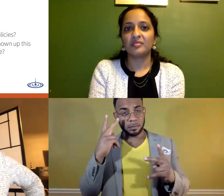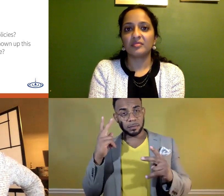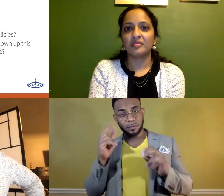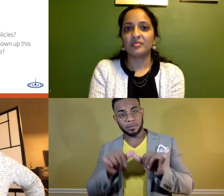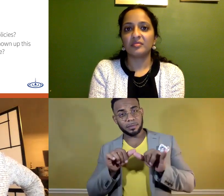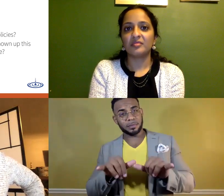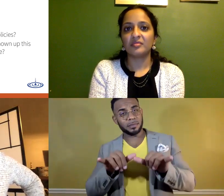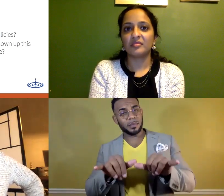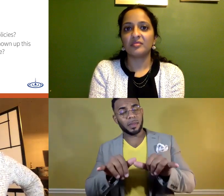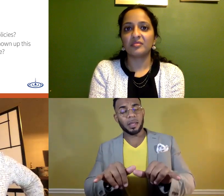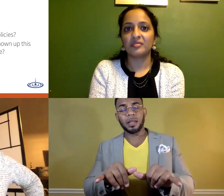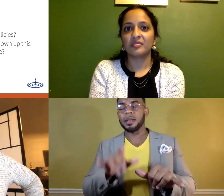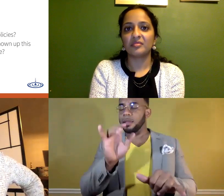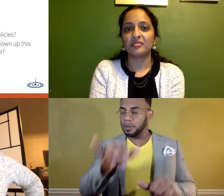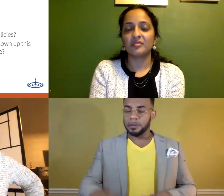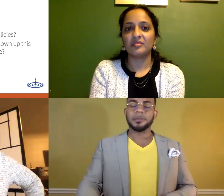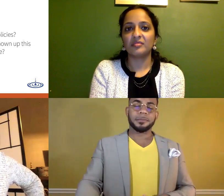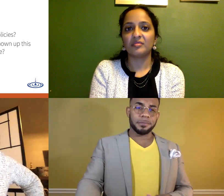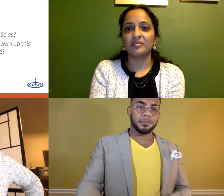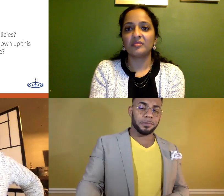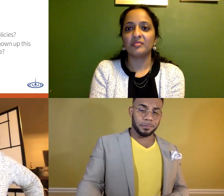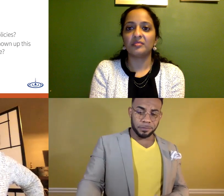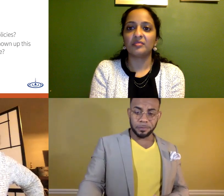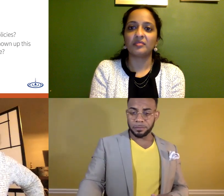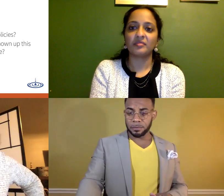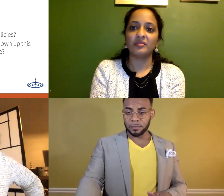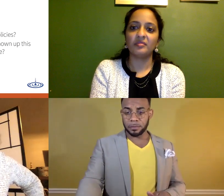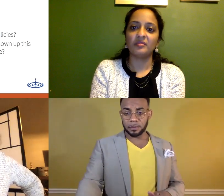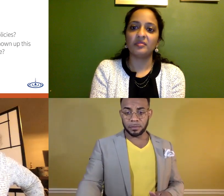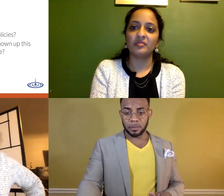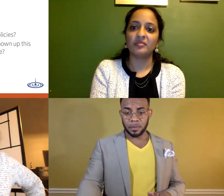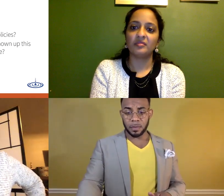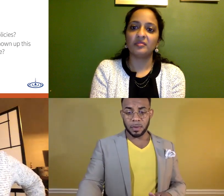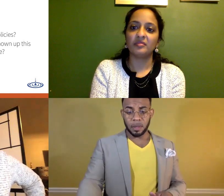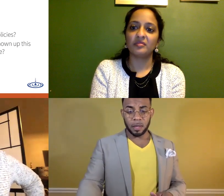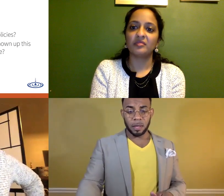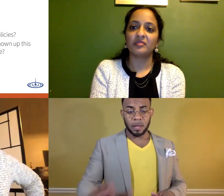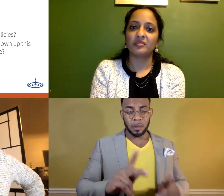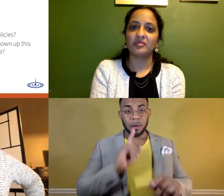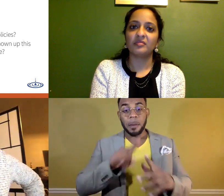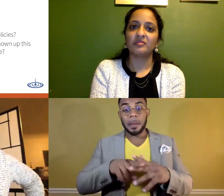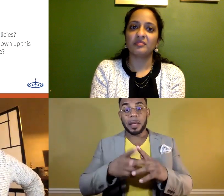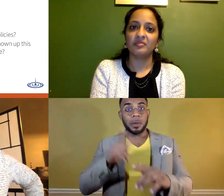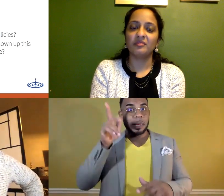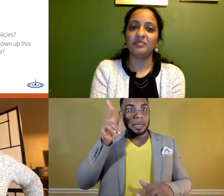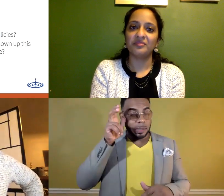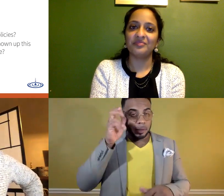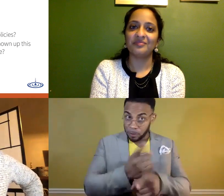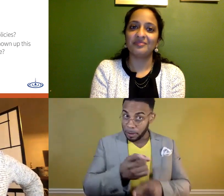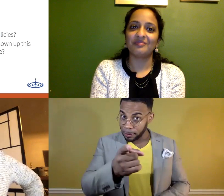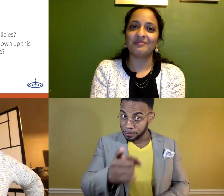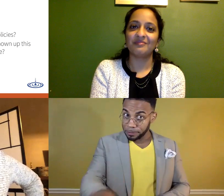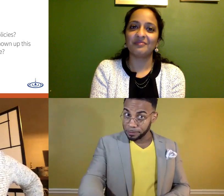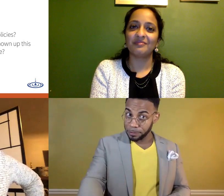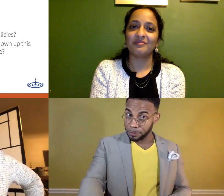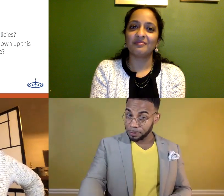perpetuated, that people are beginning to listen, right?